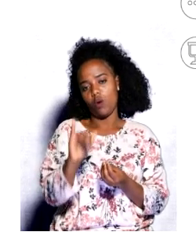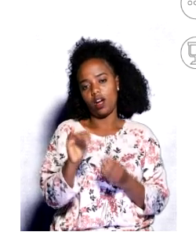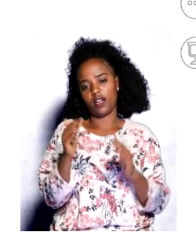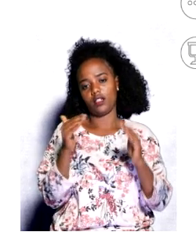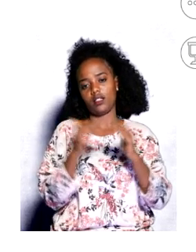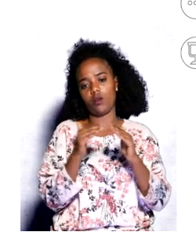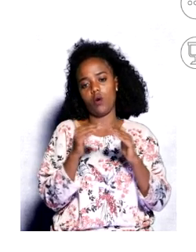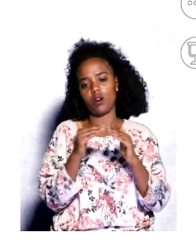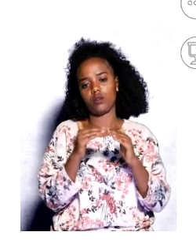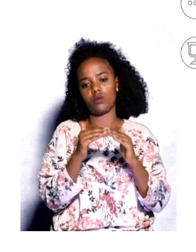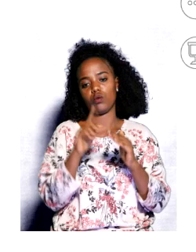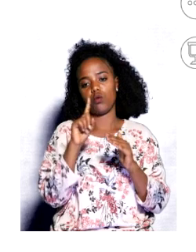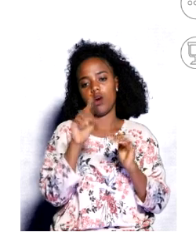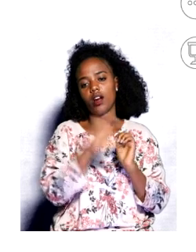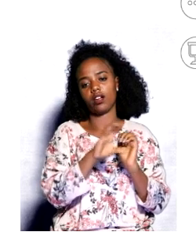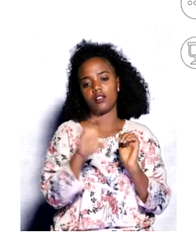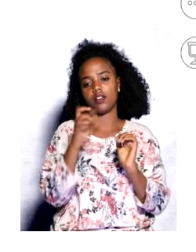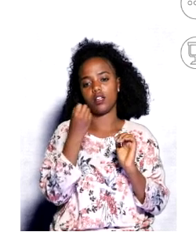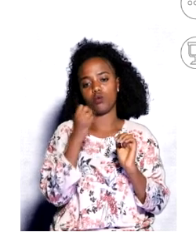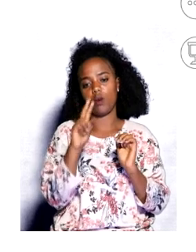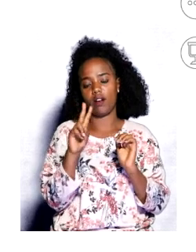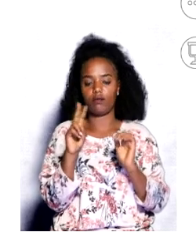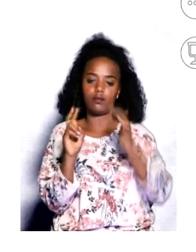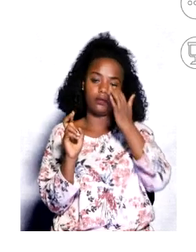is equal to